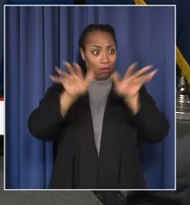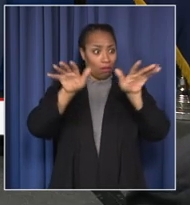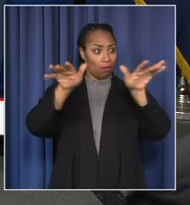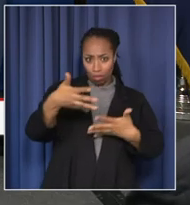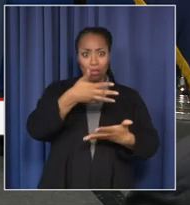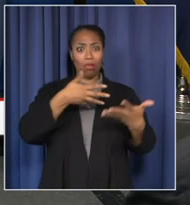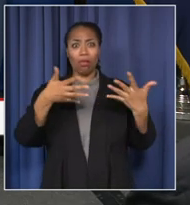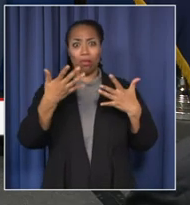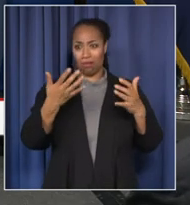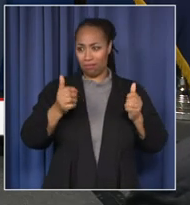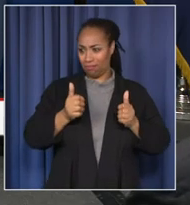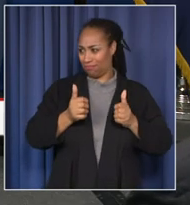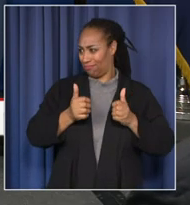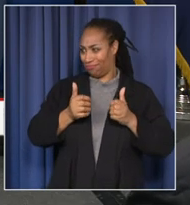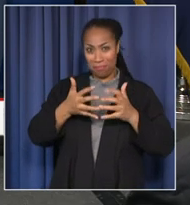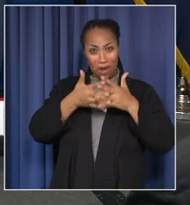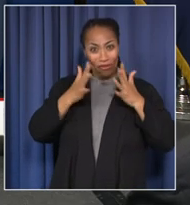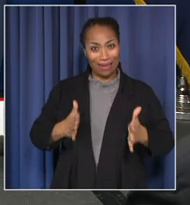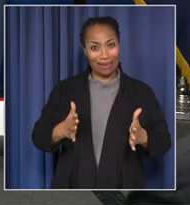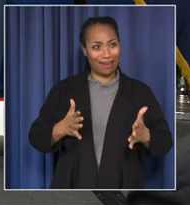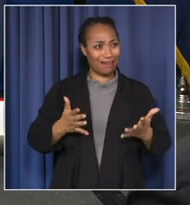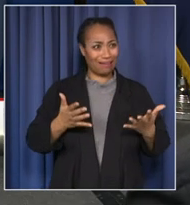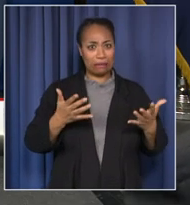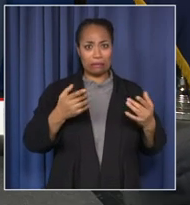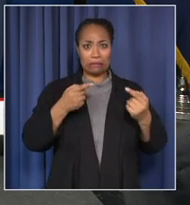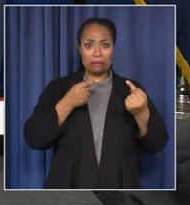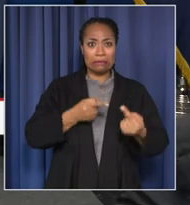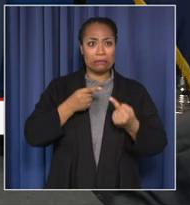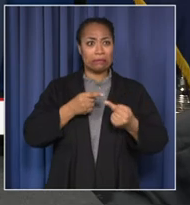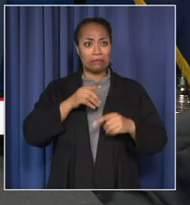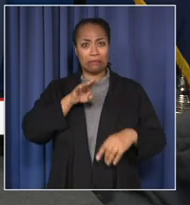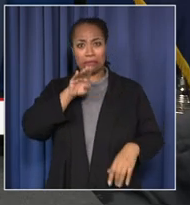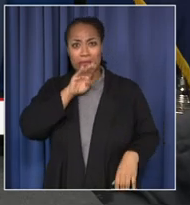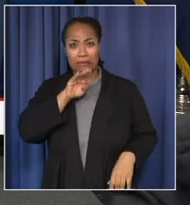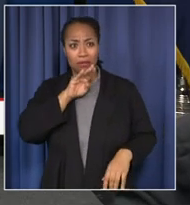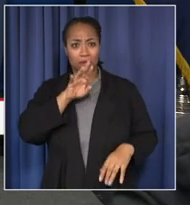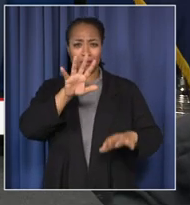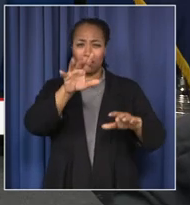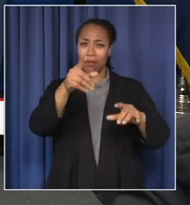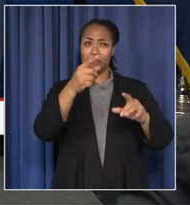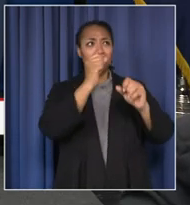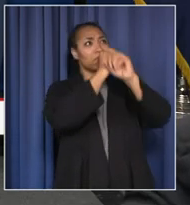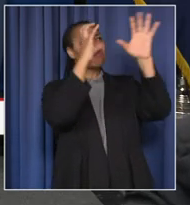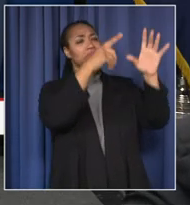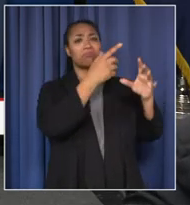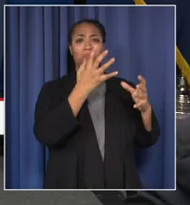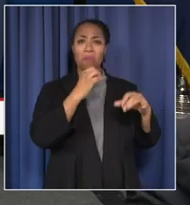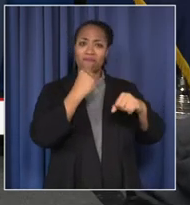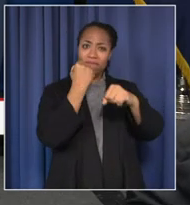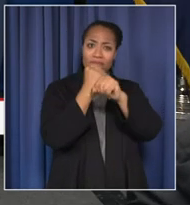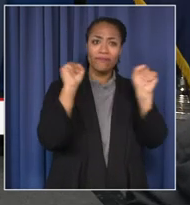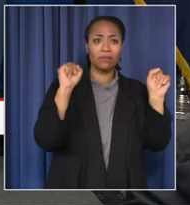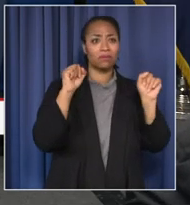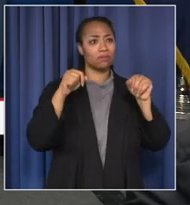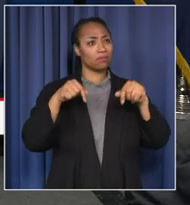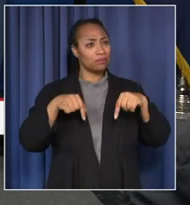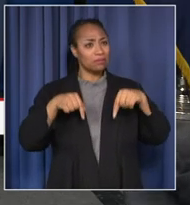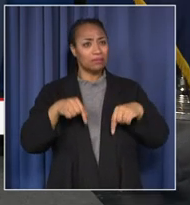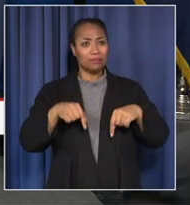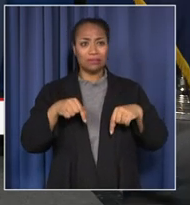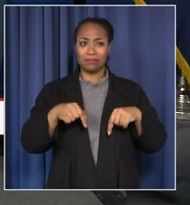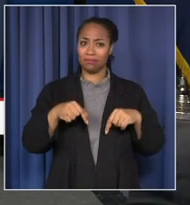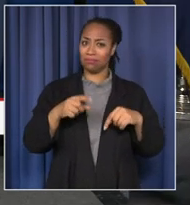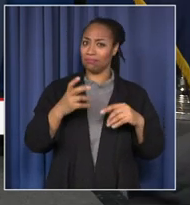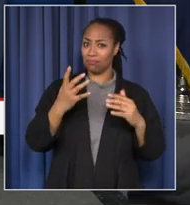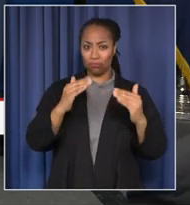public safety in the district, unlike most places, because they're a big part of our criminal justice system, including judges and